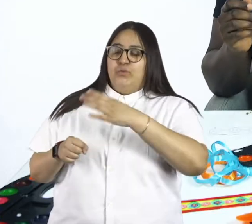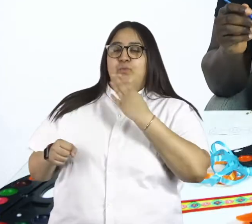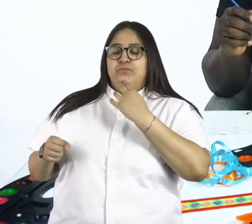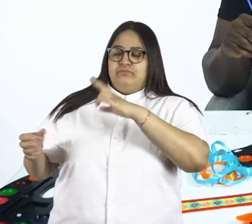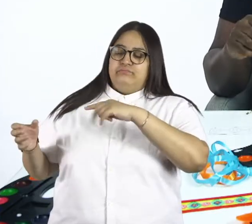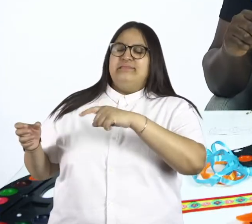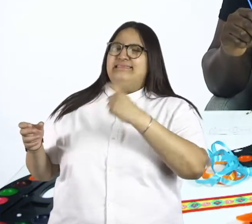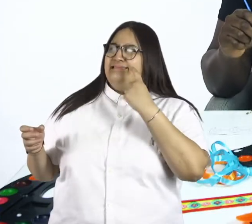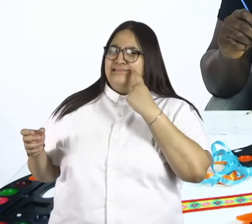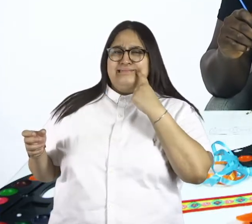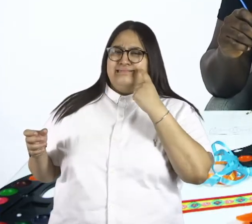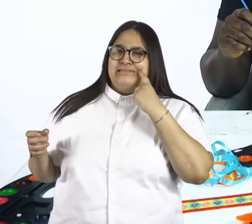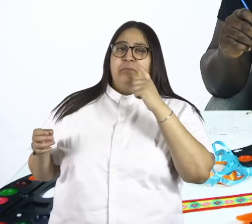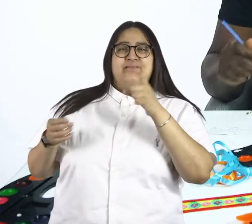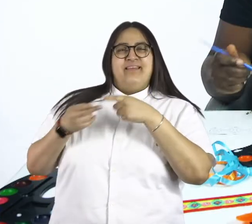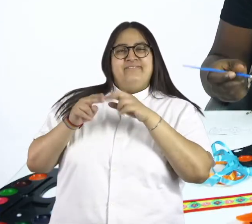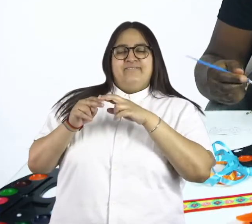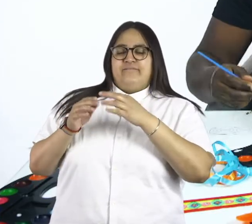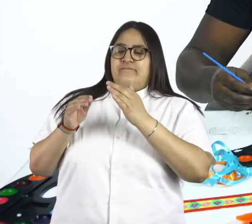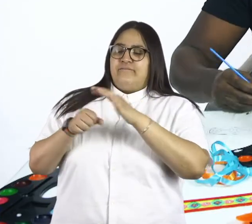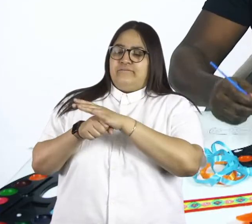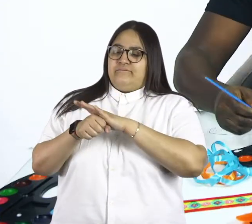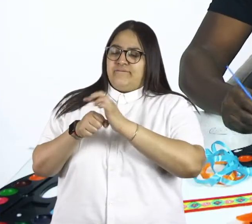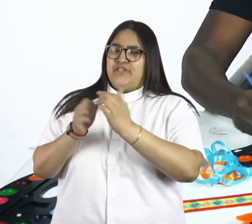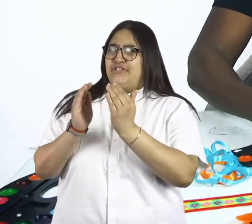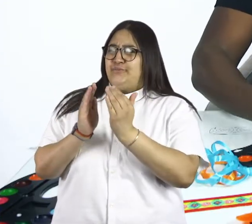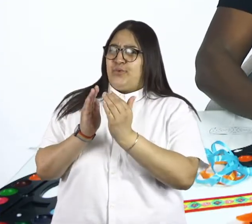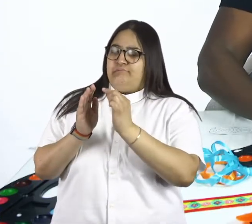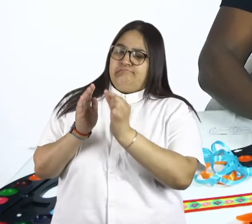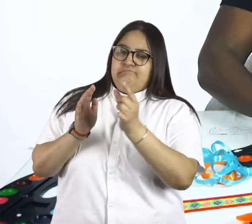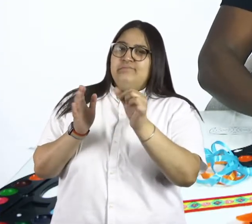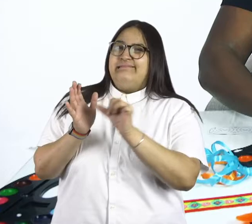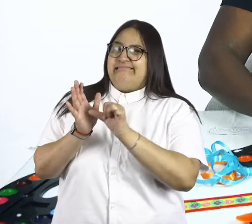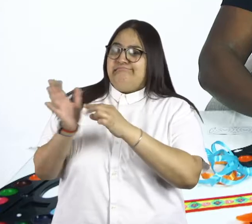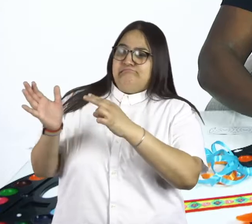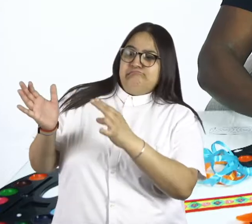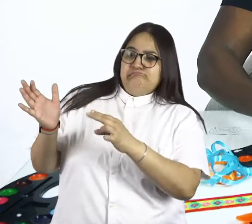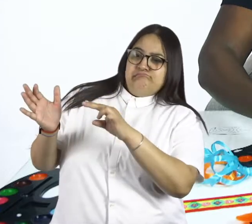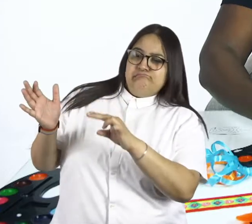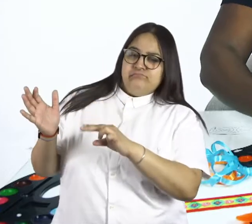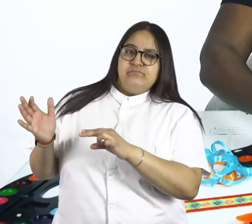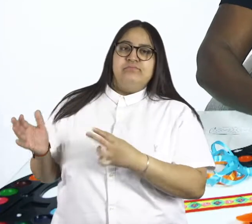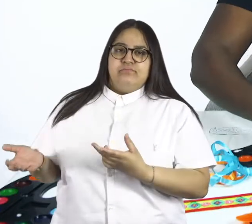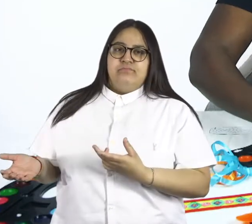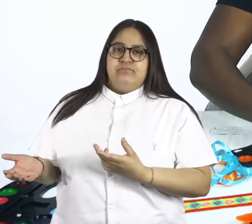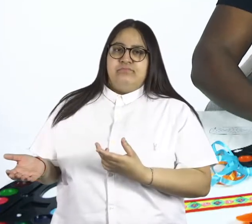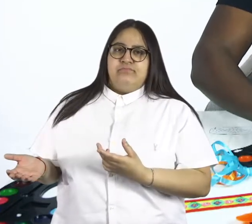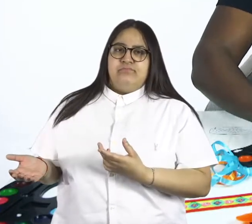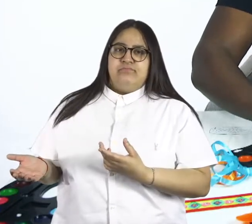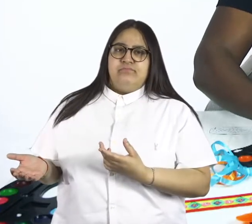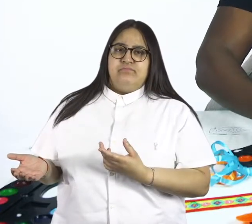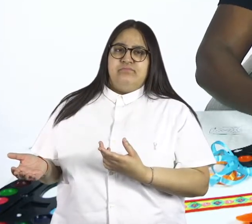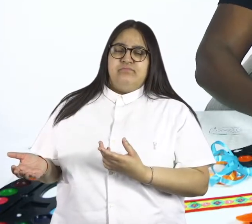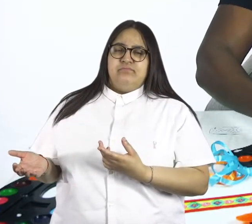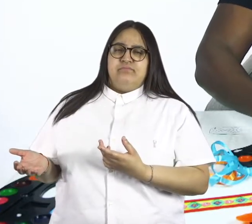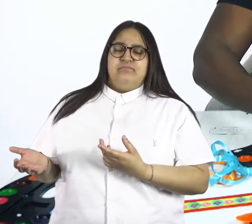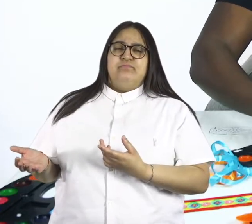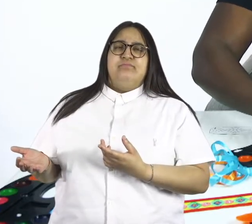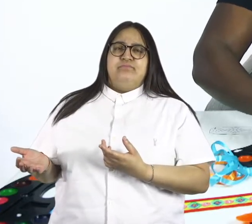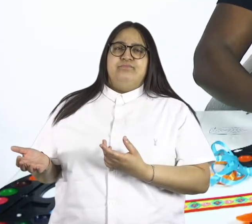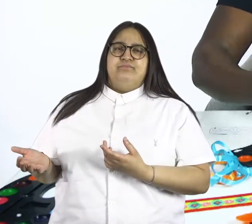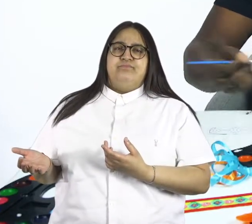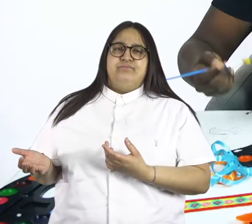to use the same headpiece I'm using. If you want, you can create it yourself or get someone to create one for you.